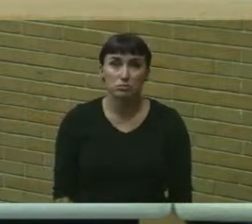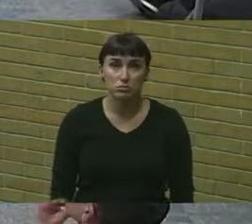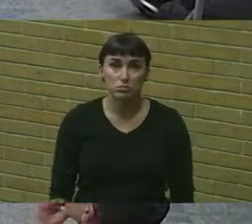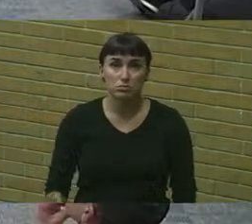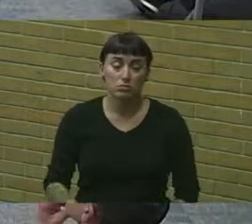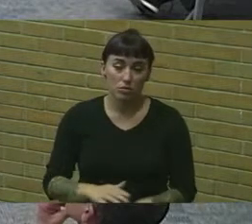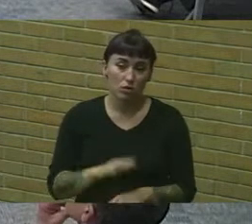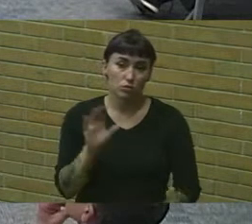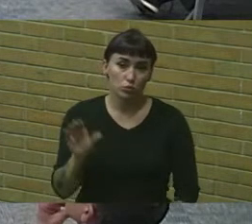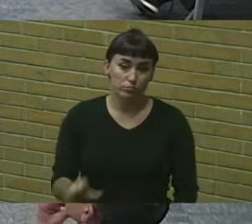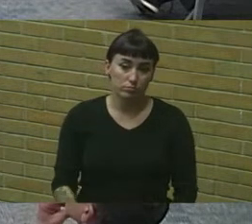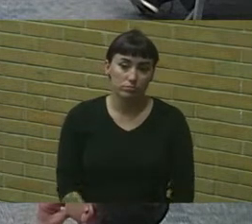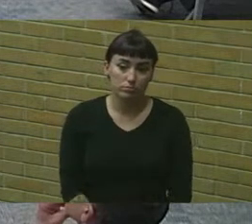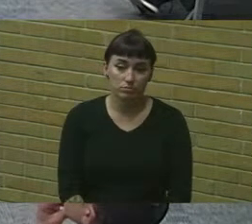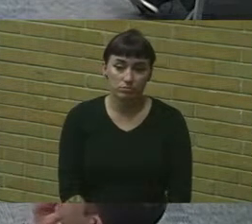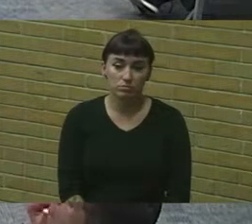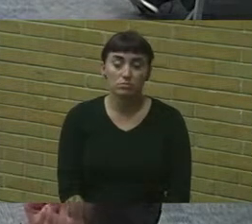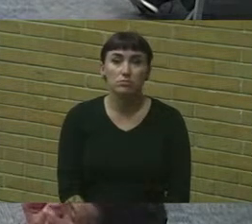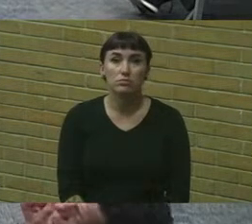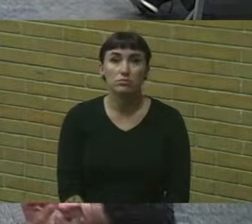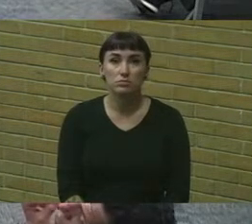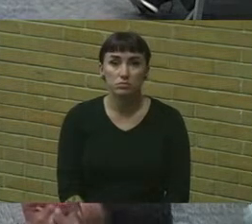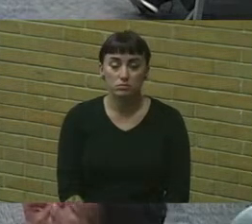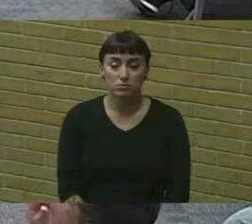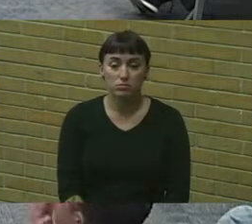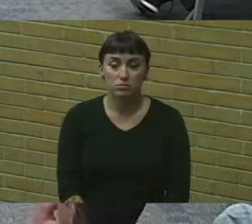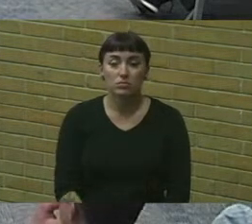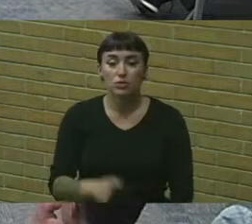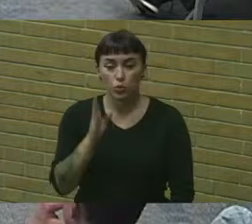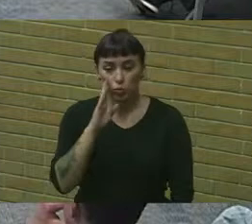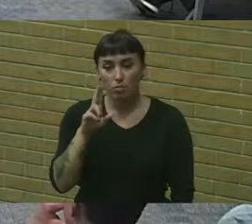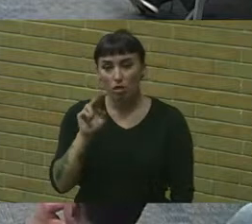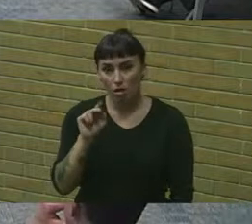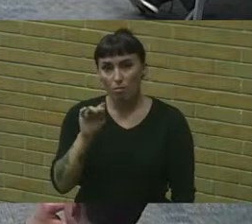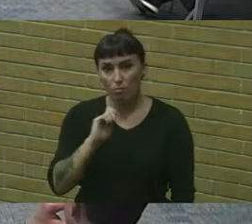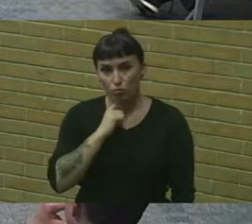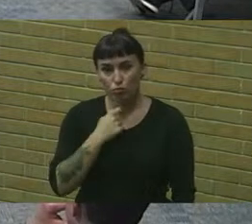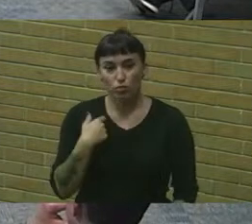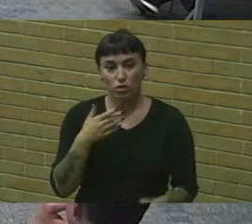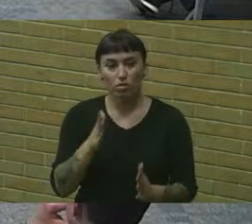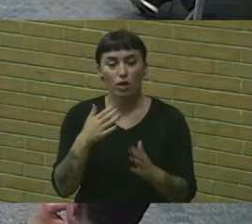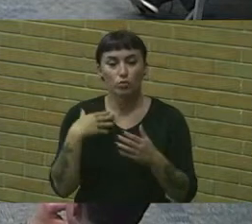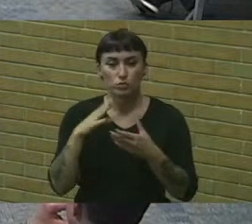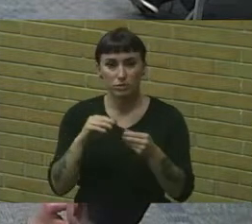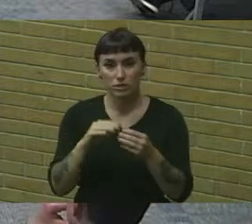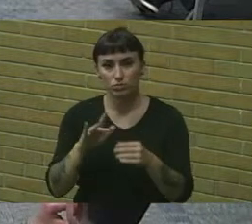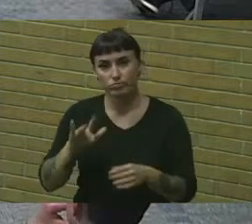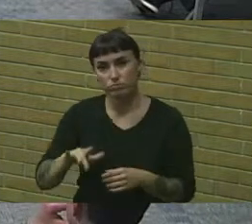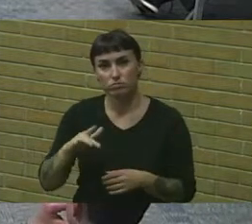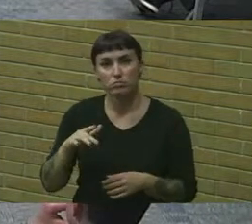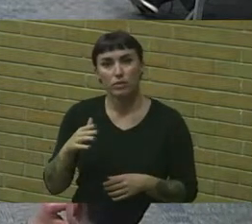on Zoom. You'll be unmuted and allowed to speak.